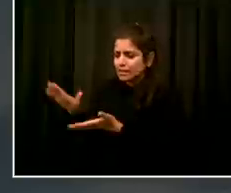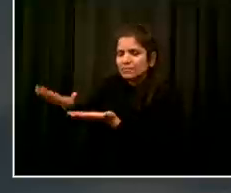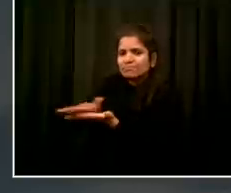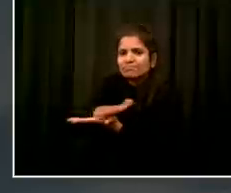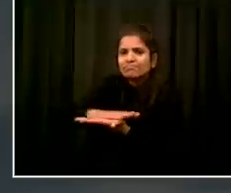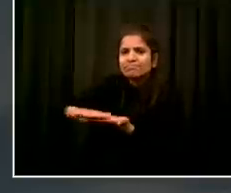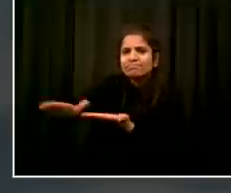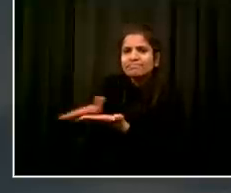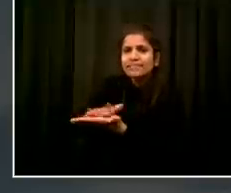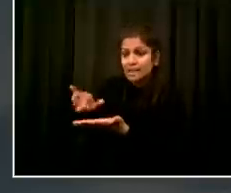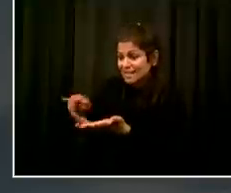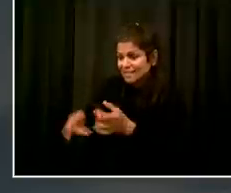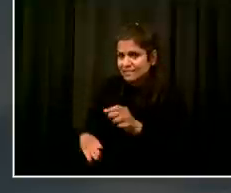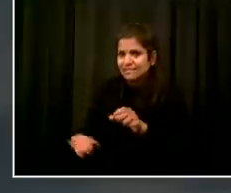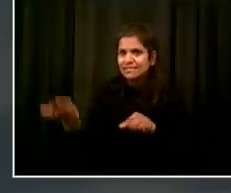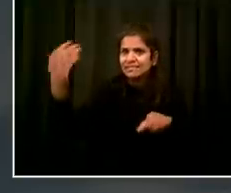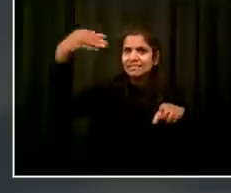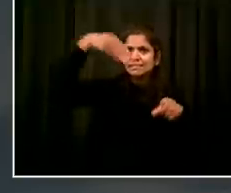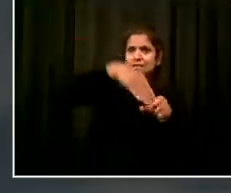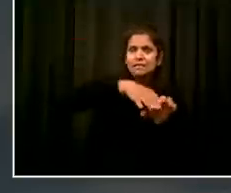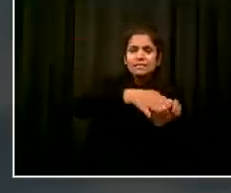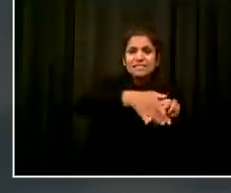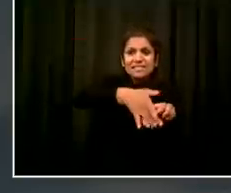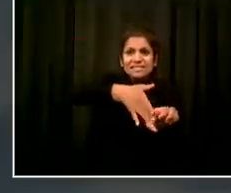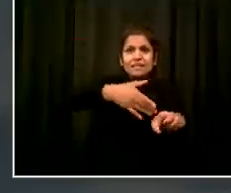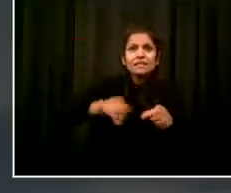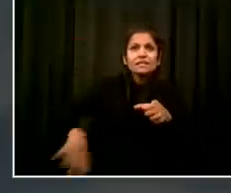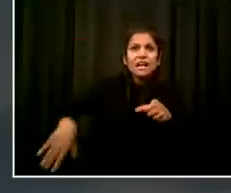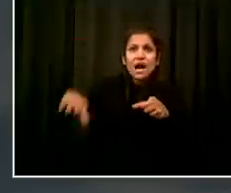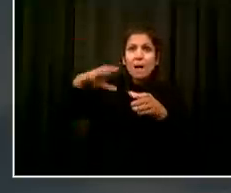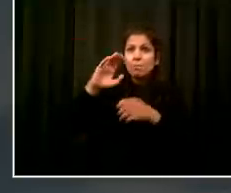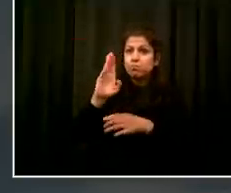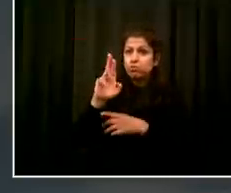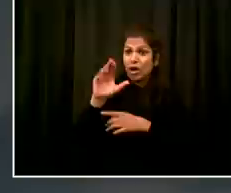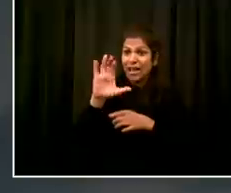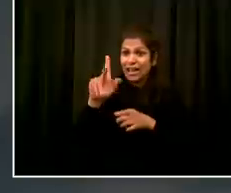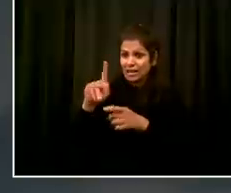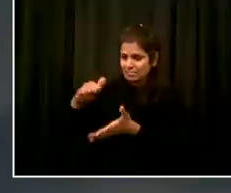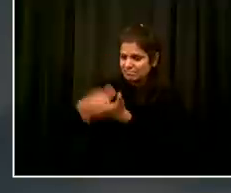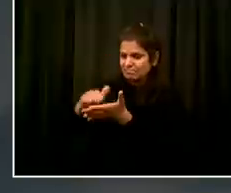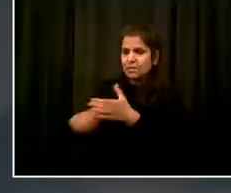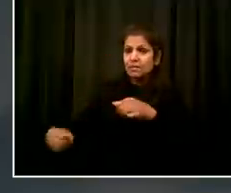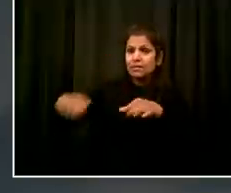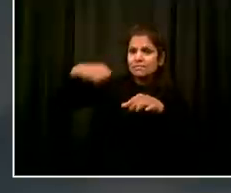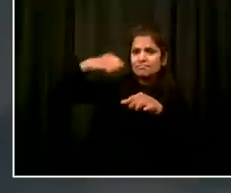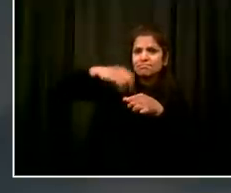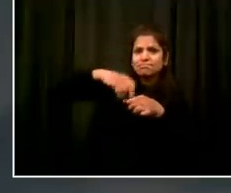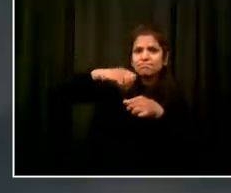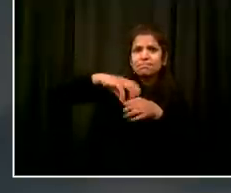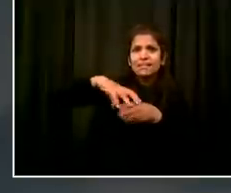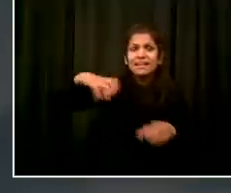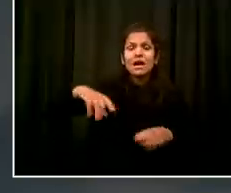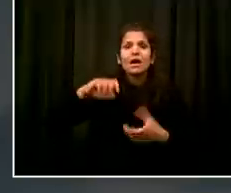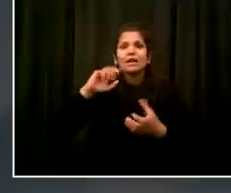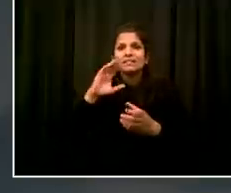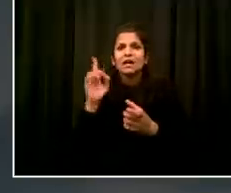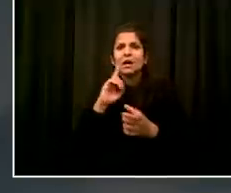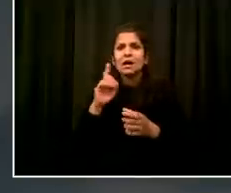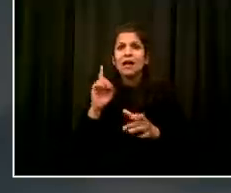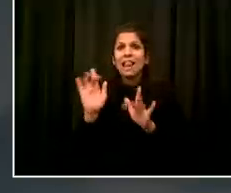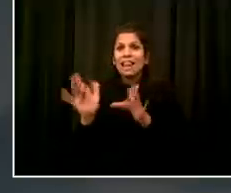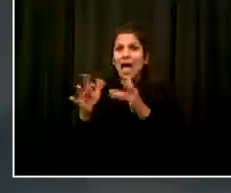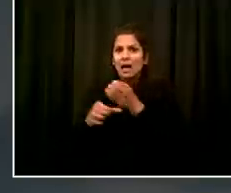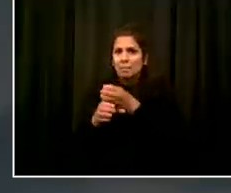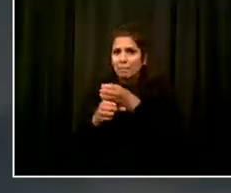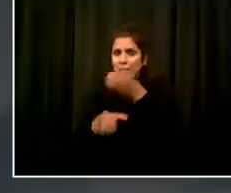doors by a simple water bottle filled with cement. If anyone is questioning what is happening, your head is